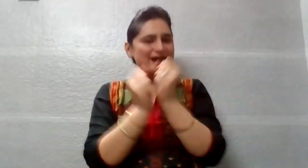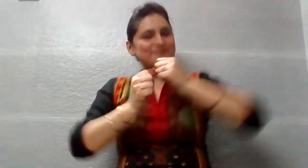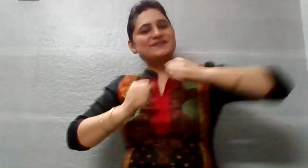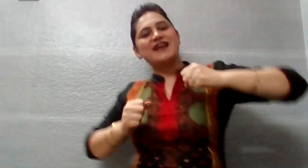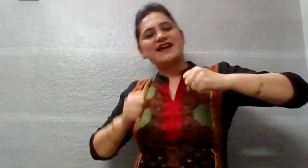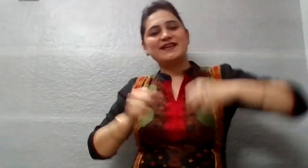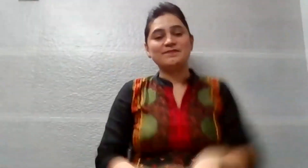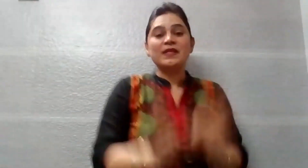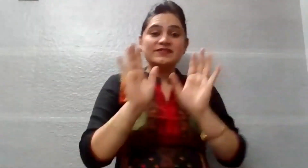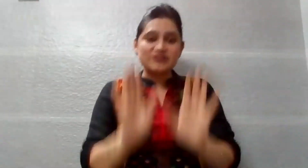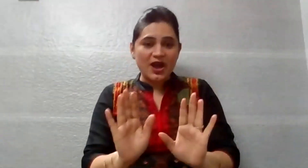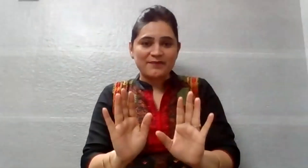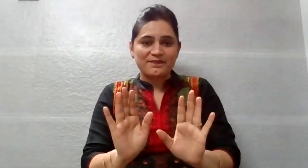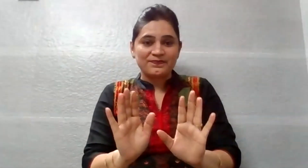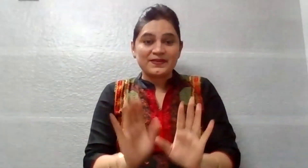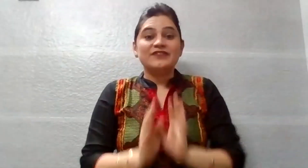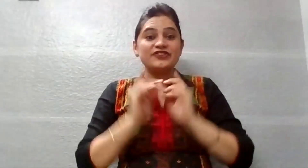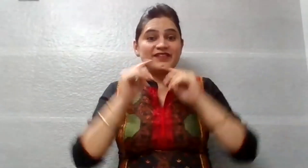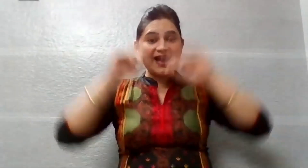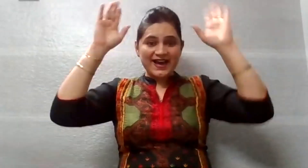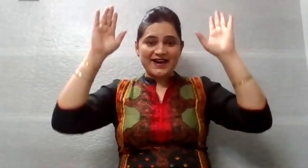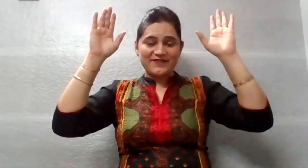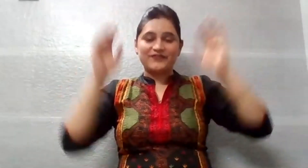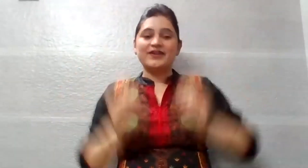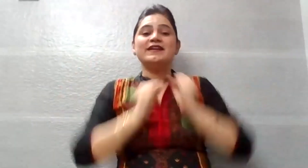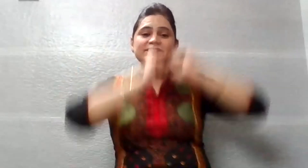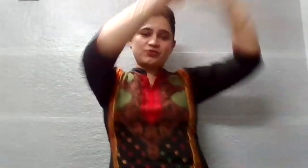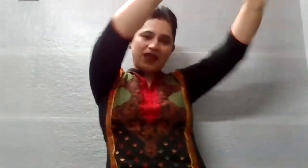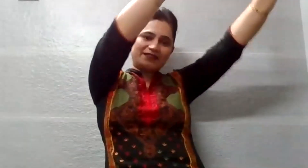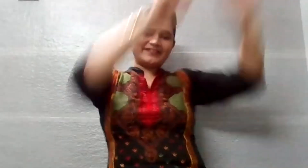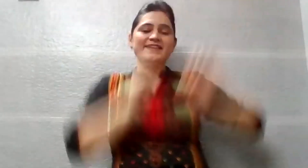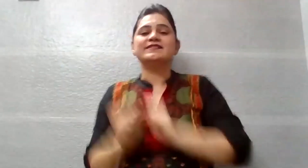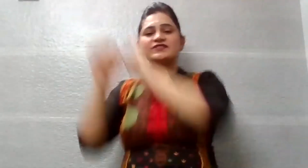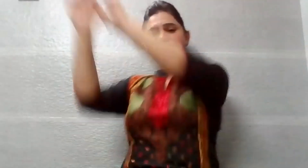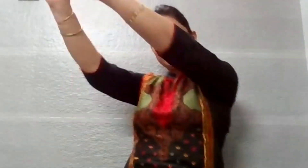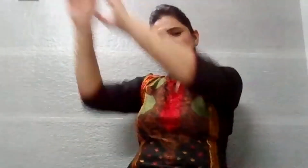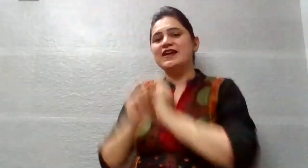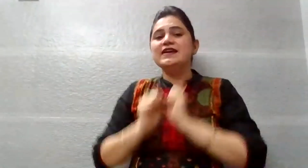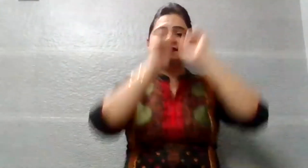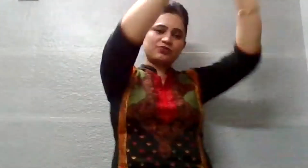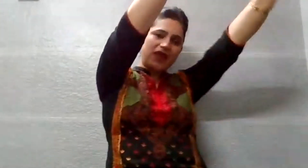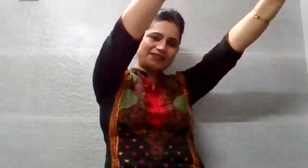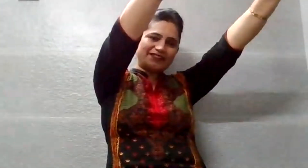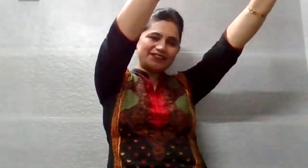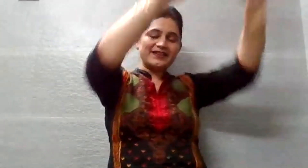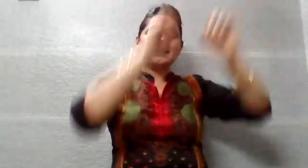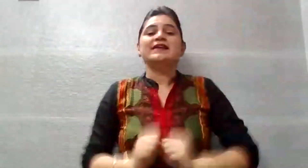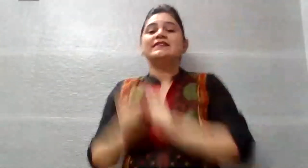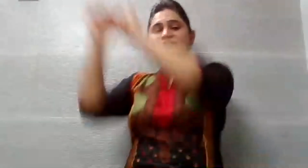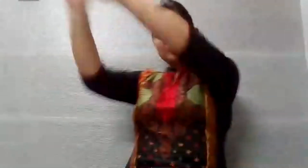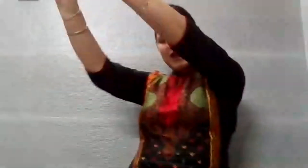warm up time. Stop! Giraffe! Stretch, stretch, stretch,